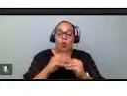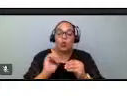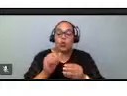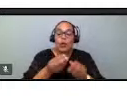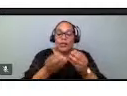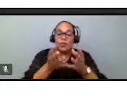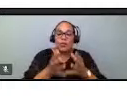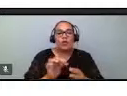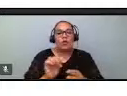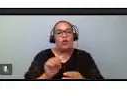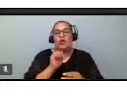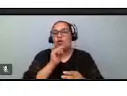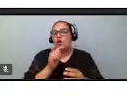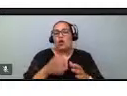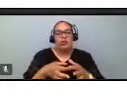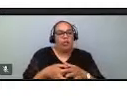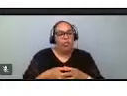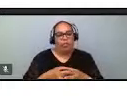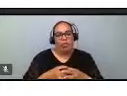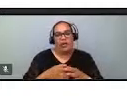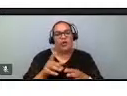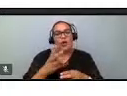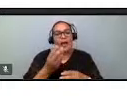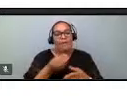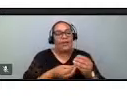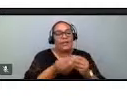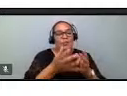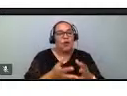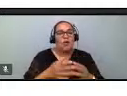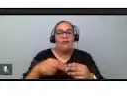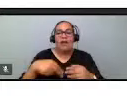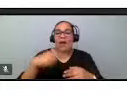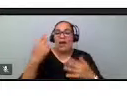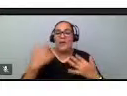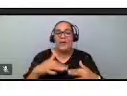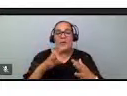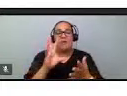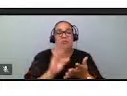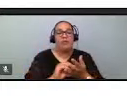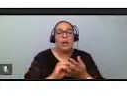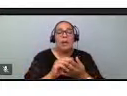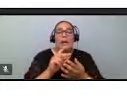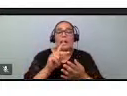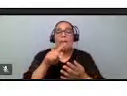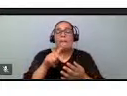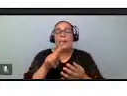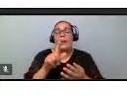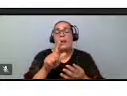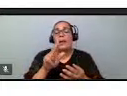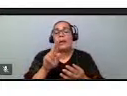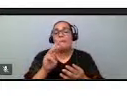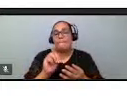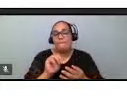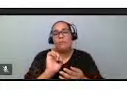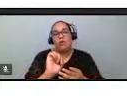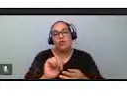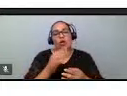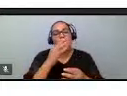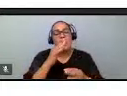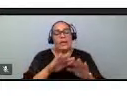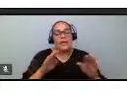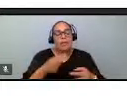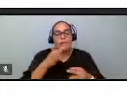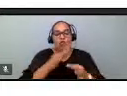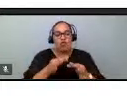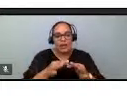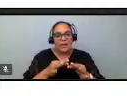themselves are not homogeneous you have exporters of Highly perishable plums and table table grapes and then you